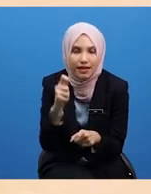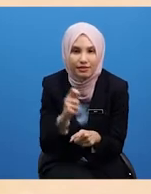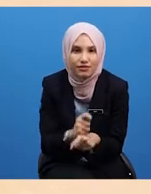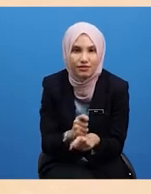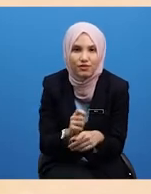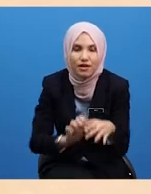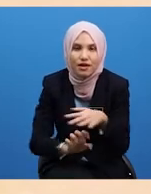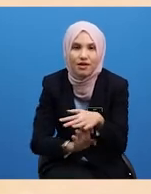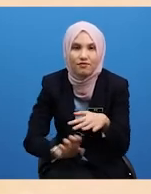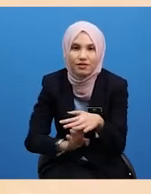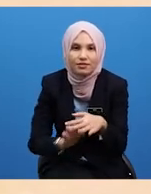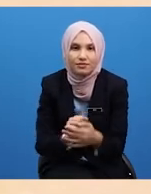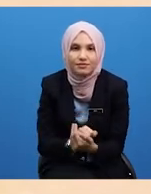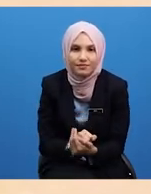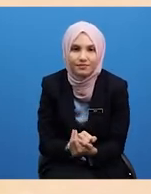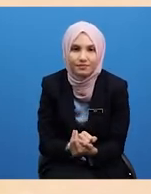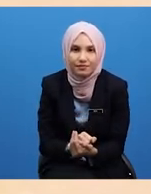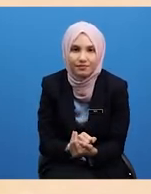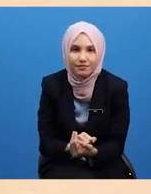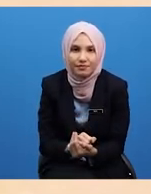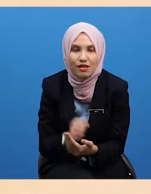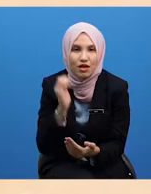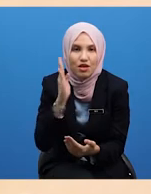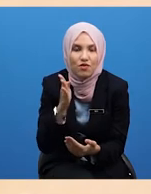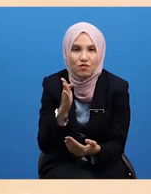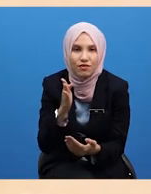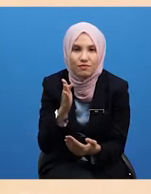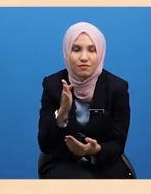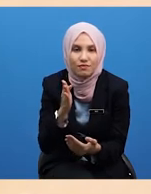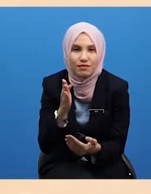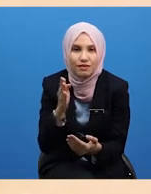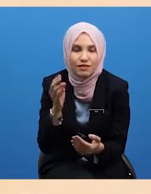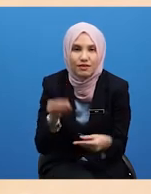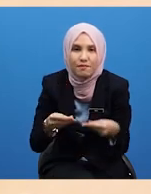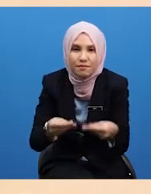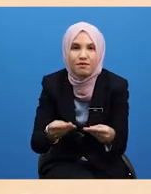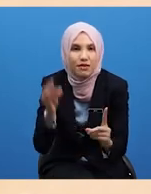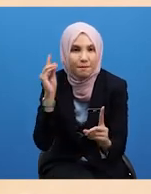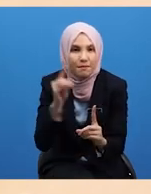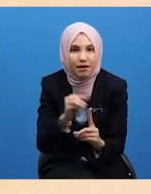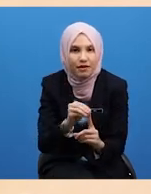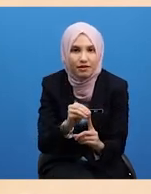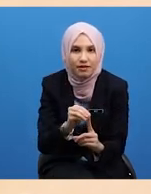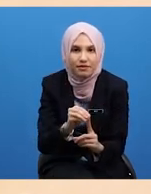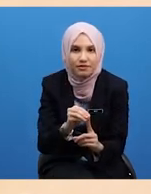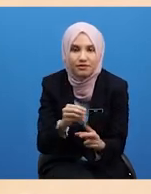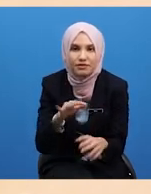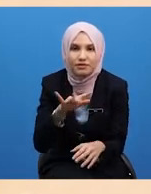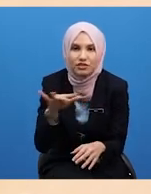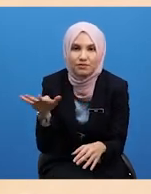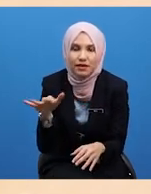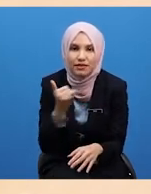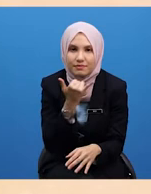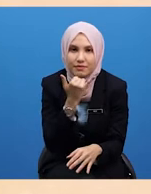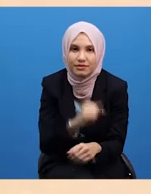evidences. You will be penalized if you get the spelling of the names, places,